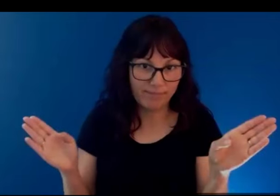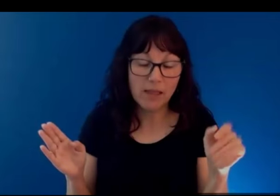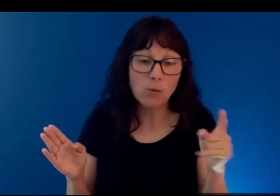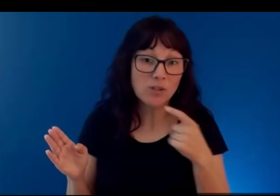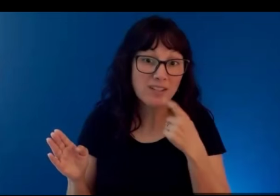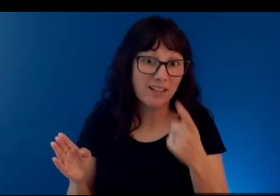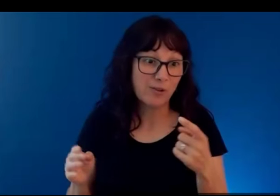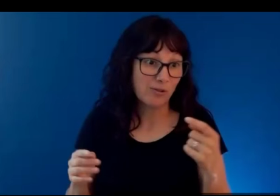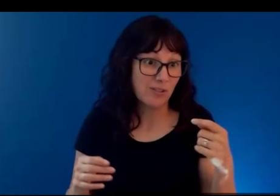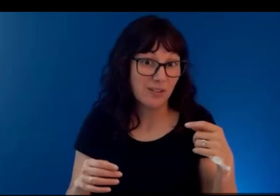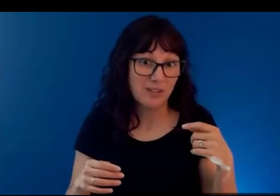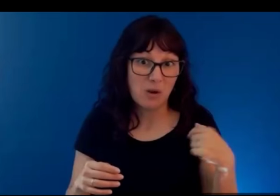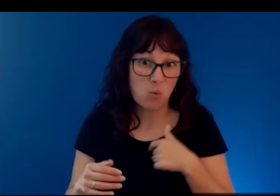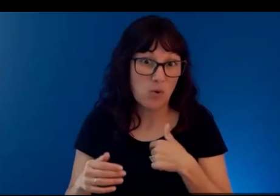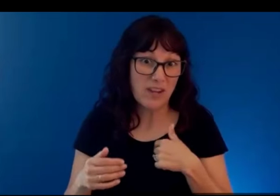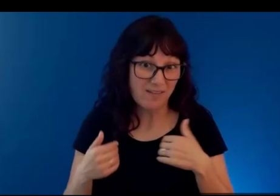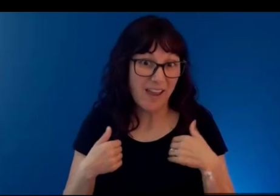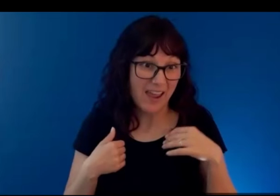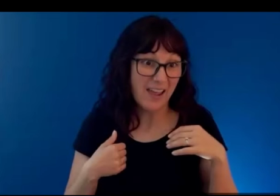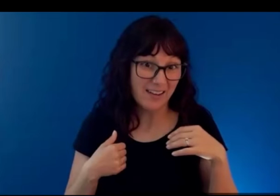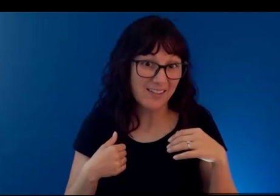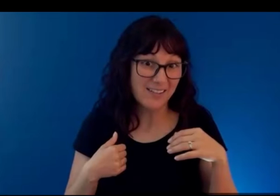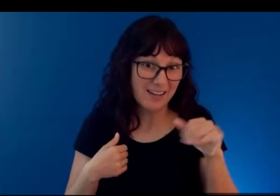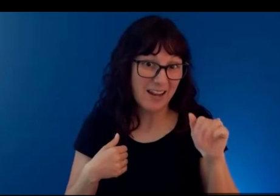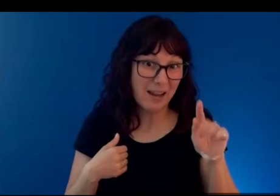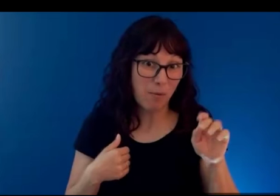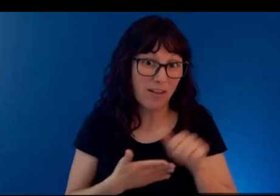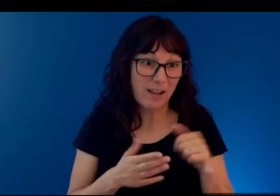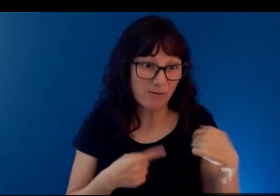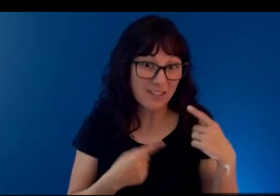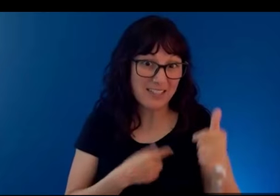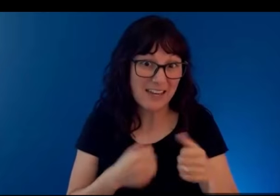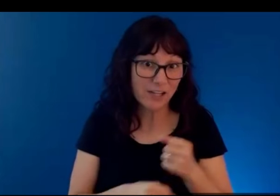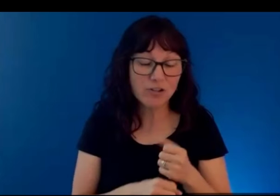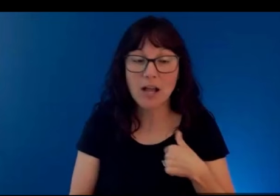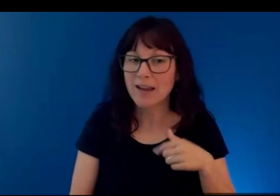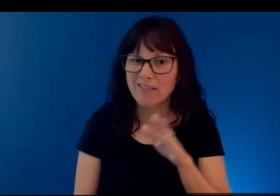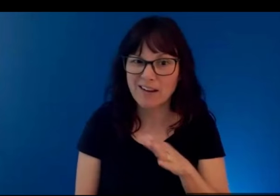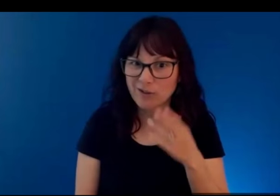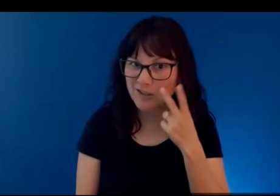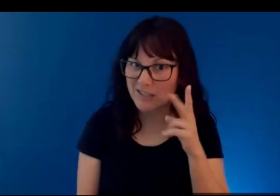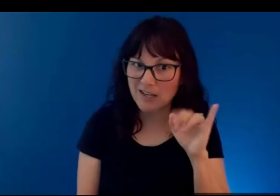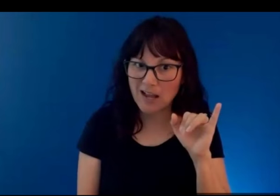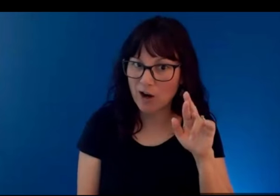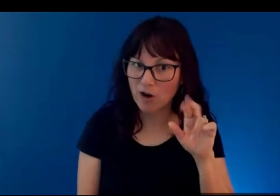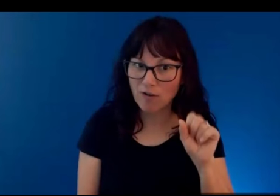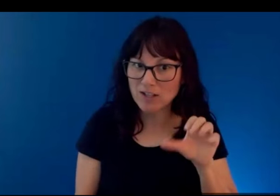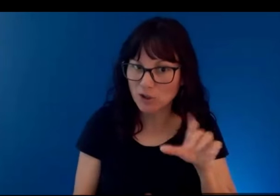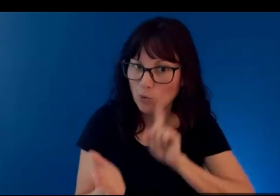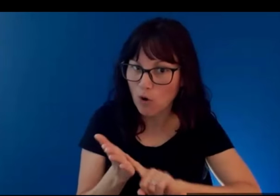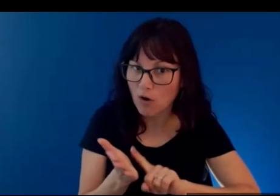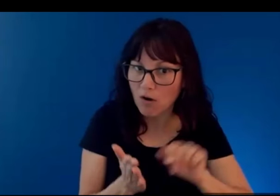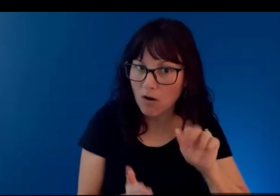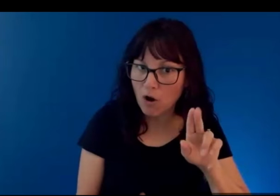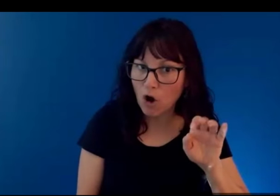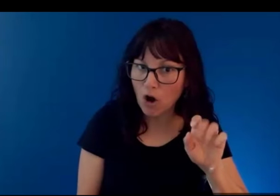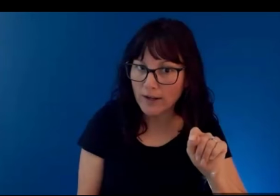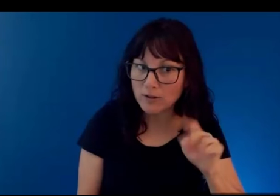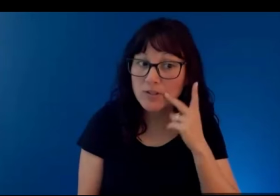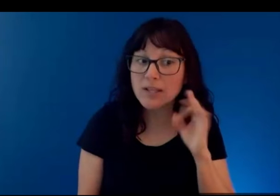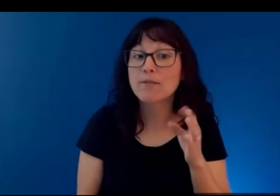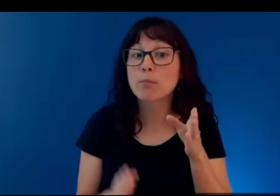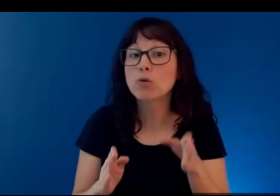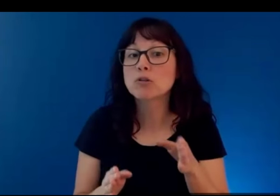decade that we've had ABLE accounts, I have never seen the IRS do an audit to see if somebody misused